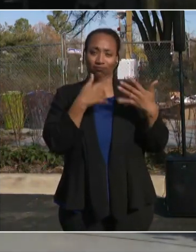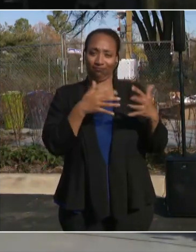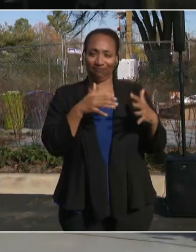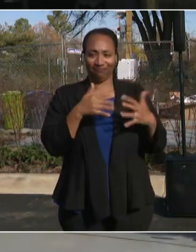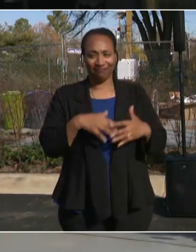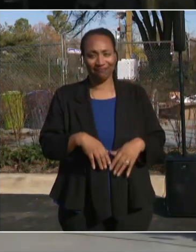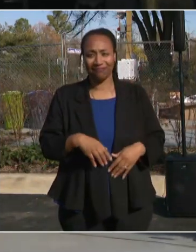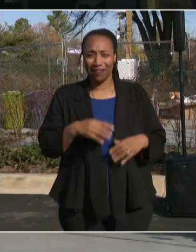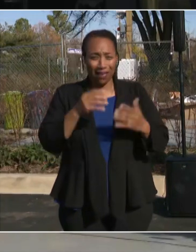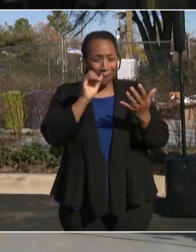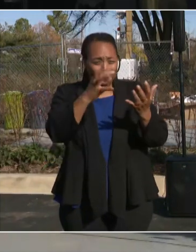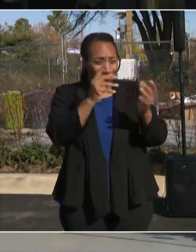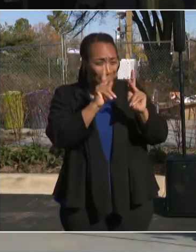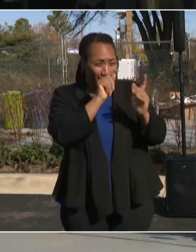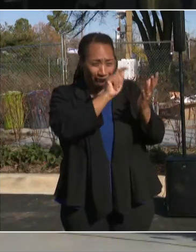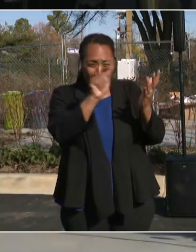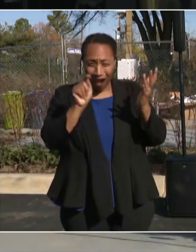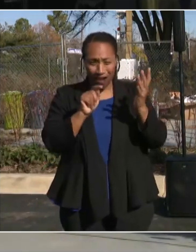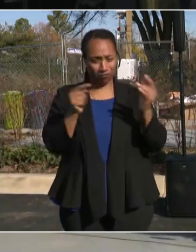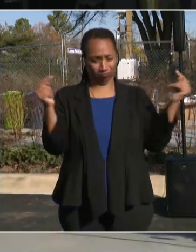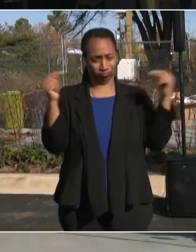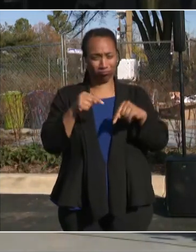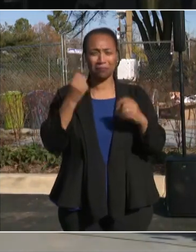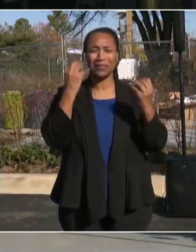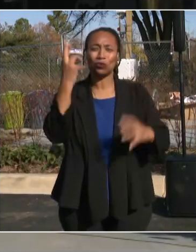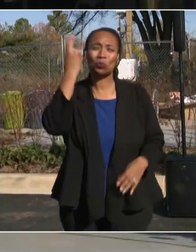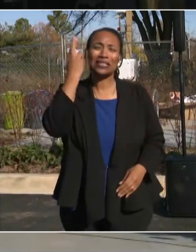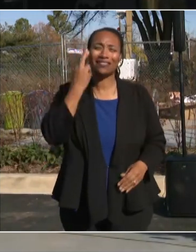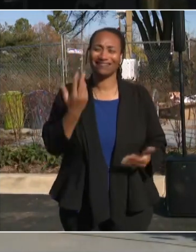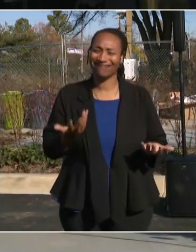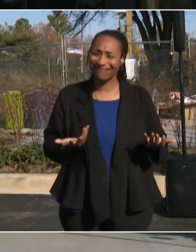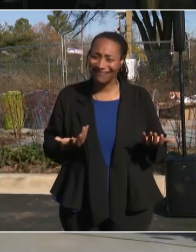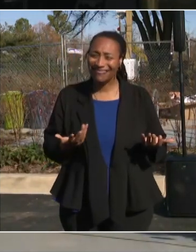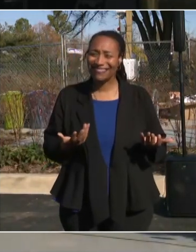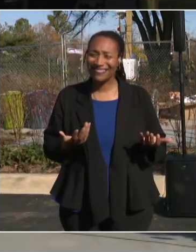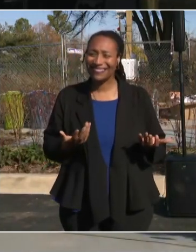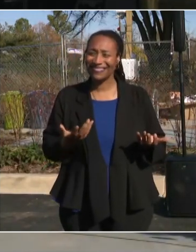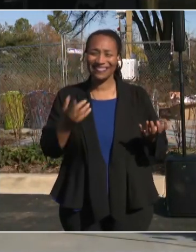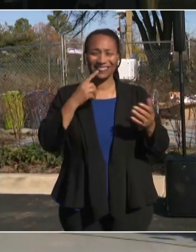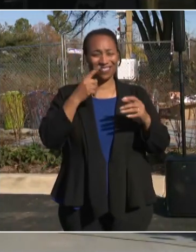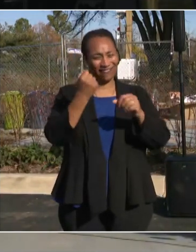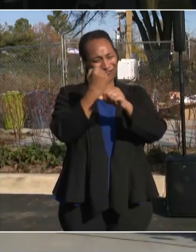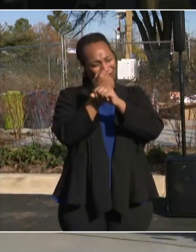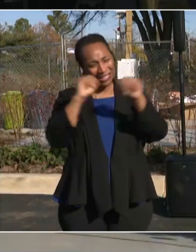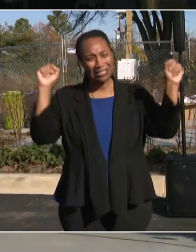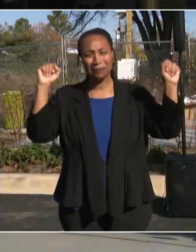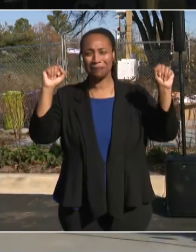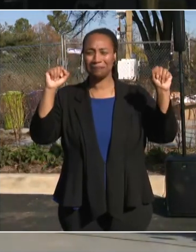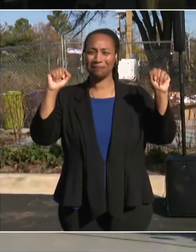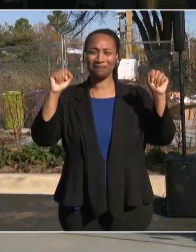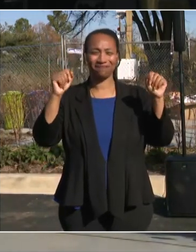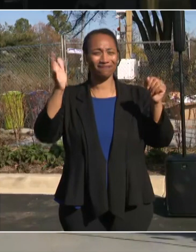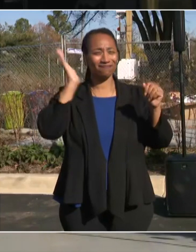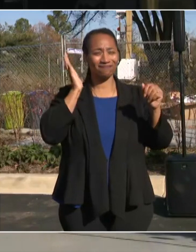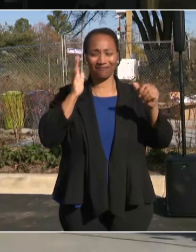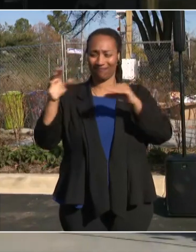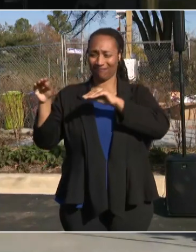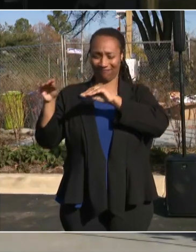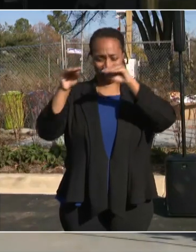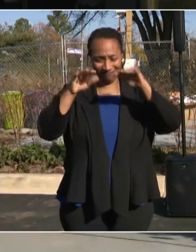recently freed people in our city. Berry Farm, for so many years,